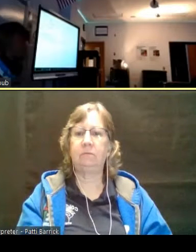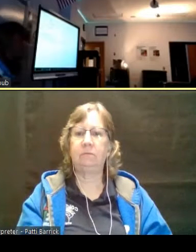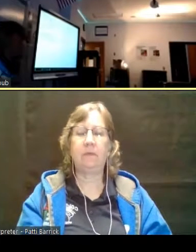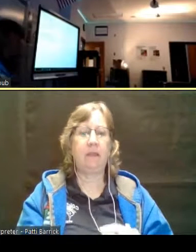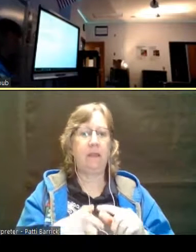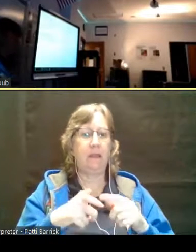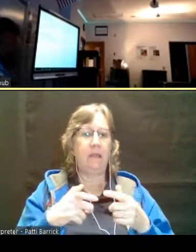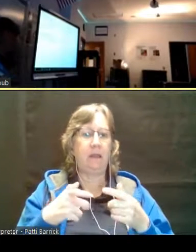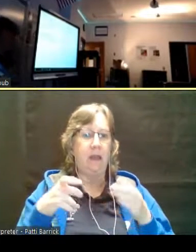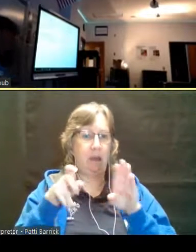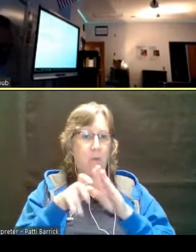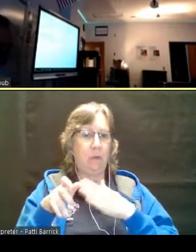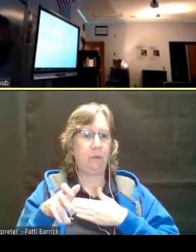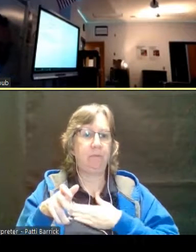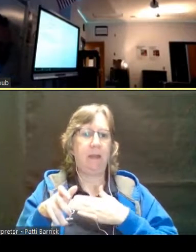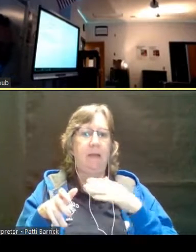close.